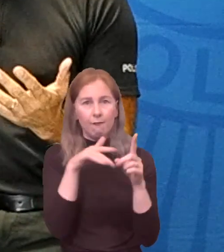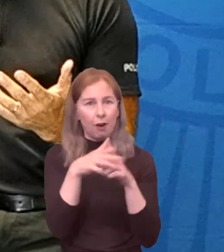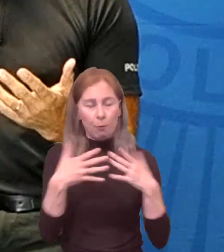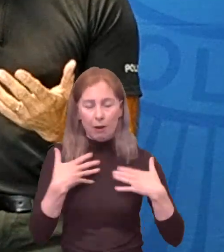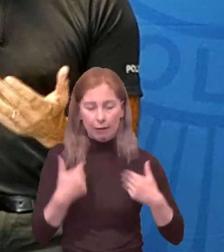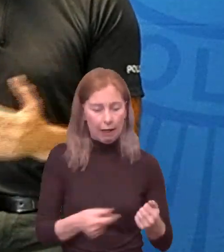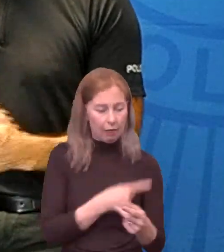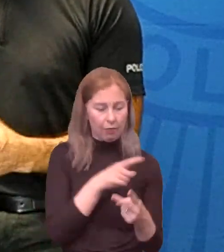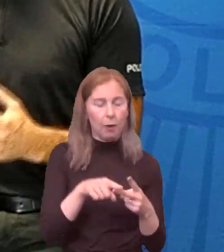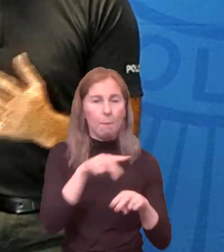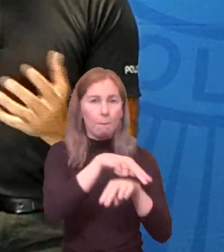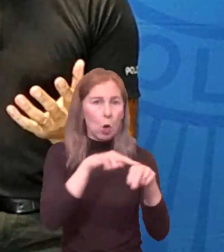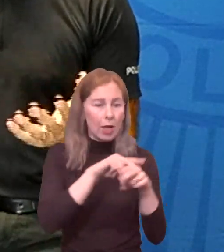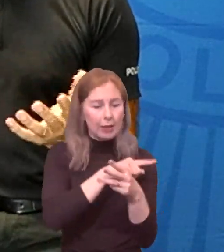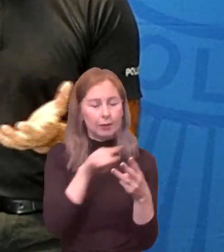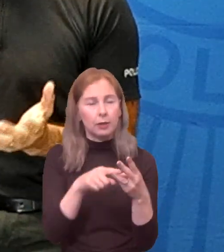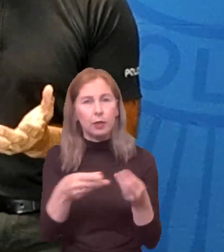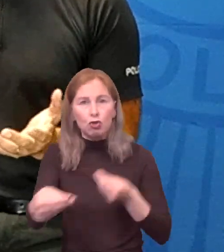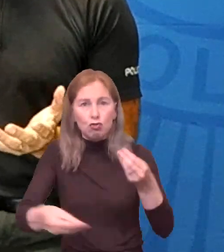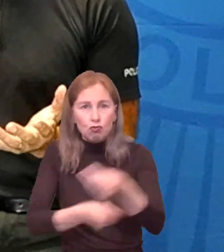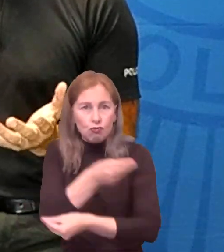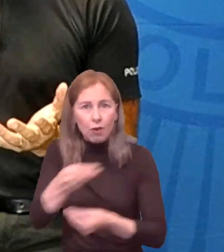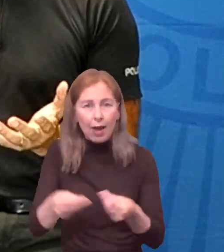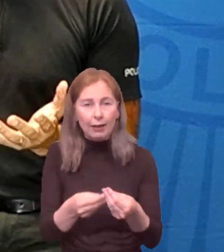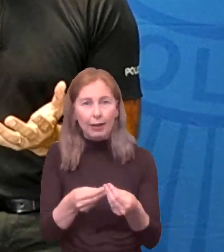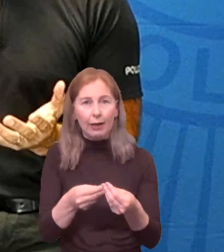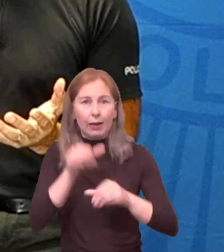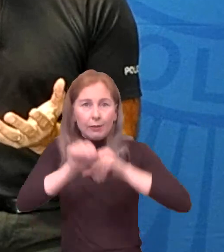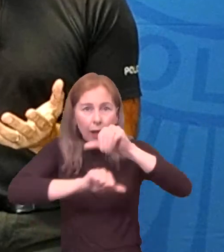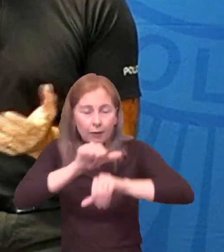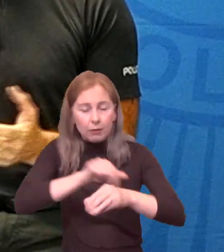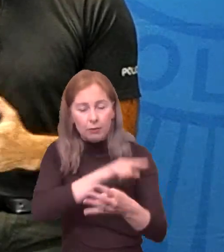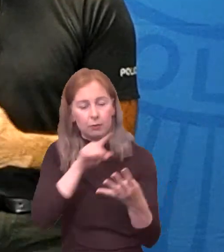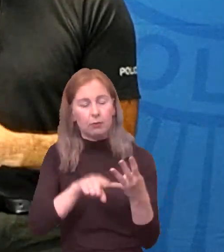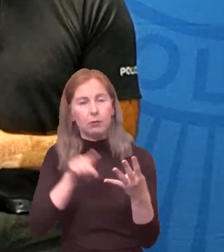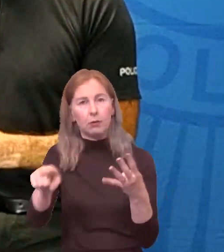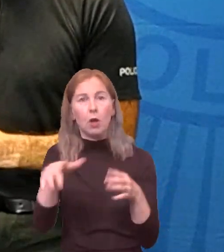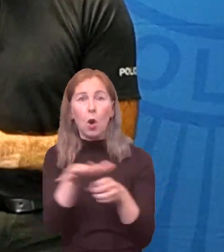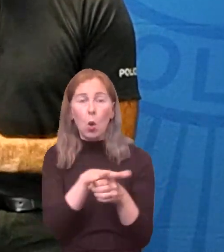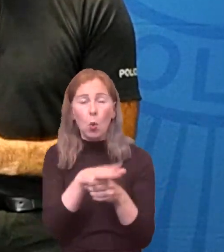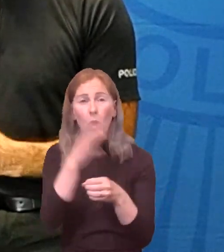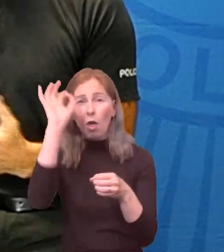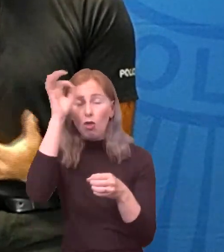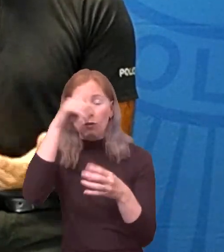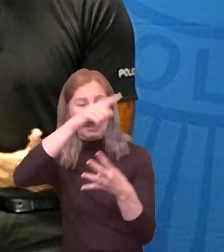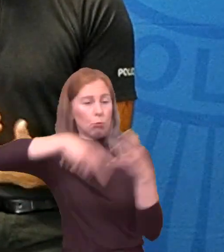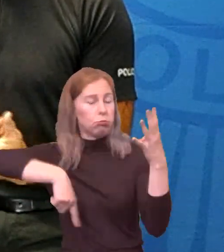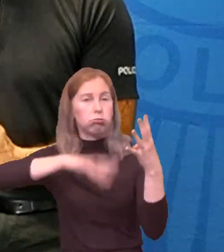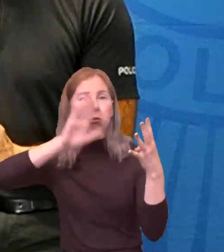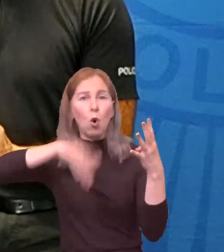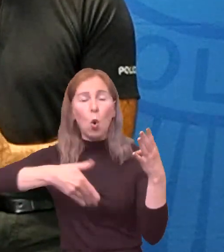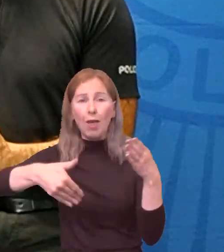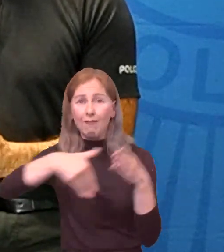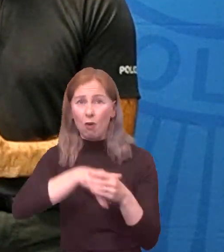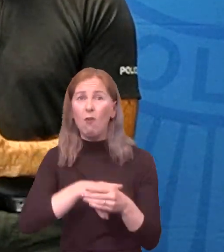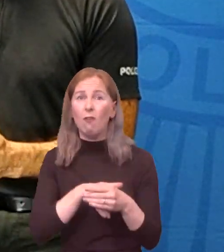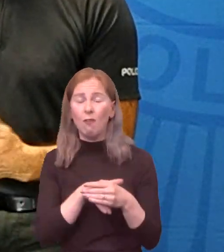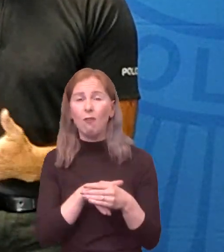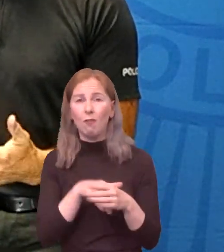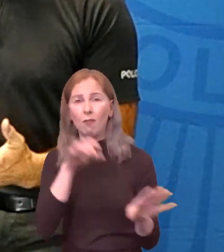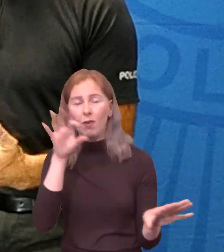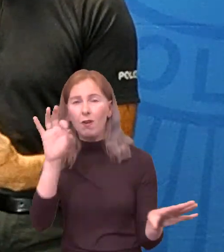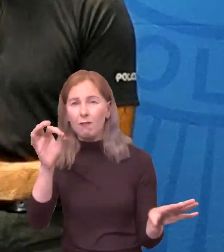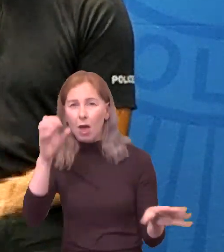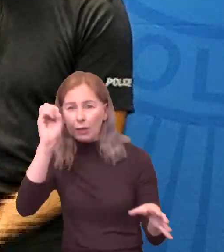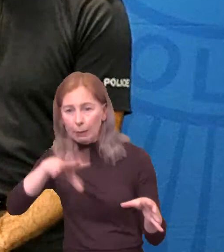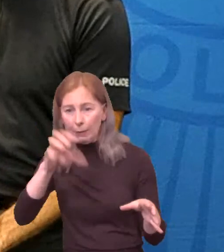the local authority. Everybody has a part to play, and we certainly have to do a lot more.